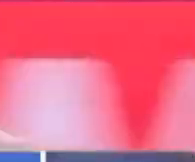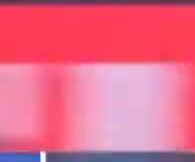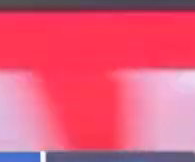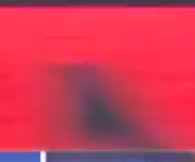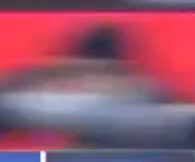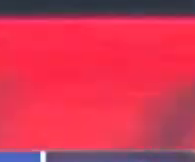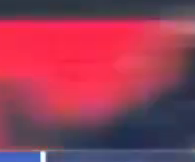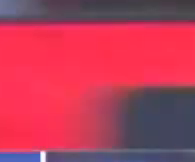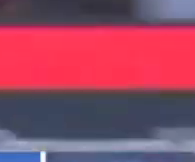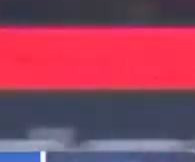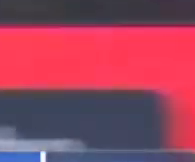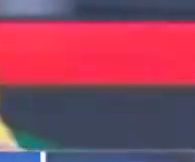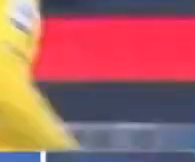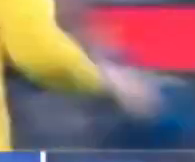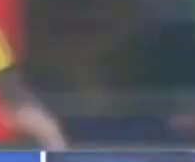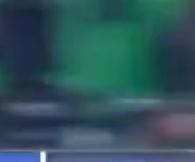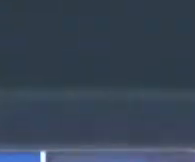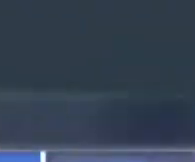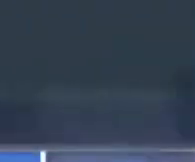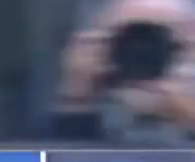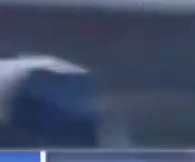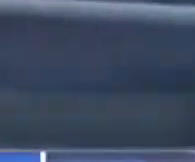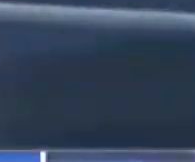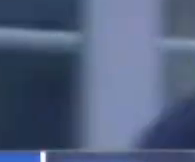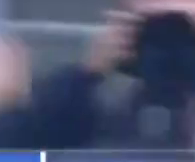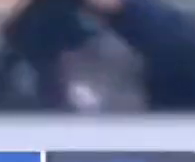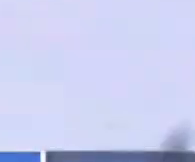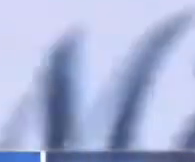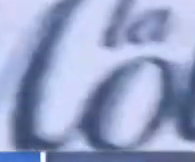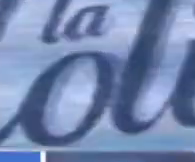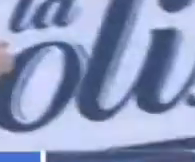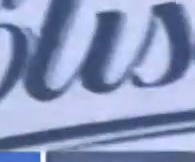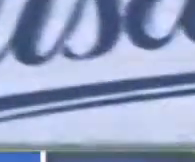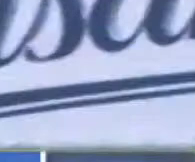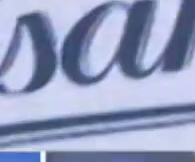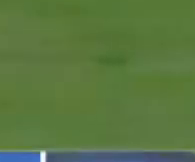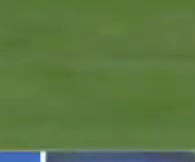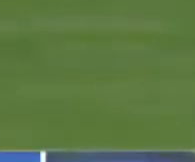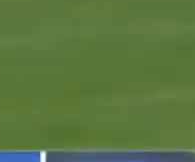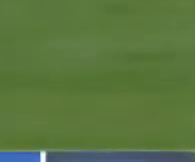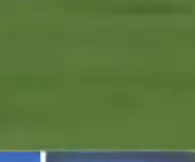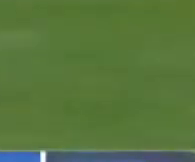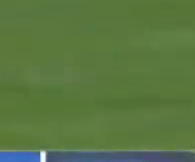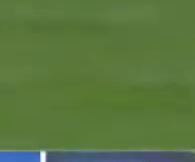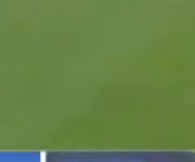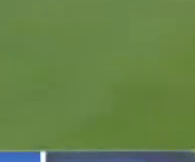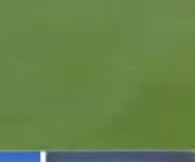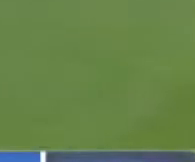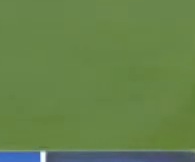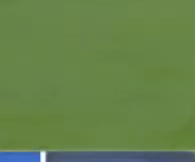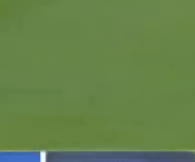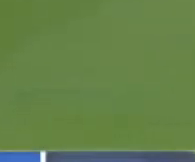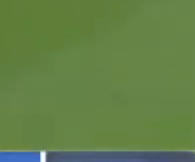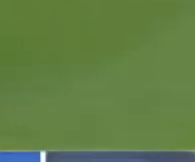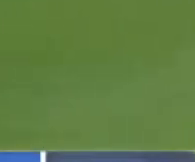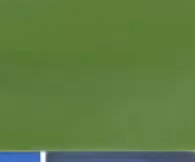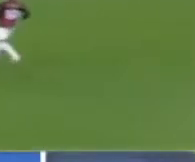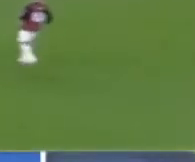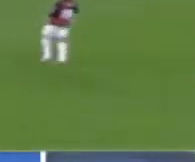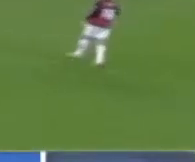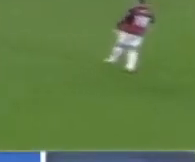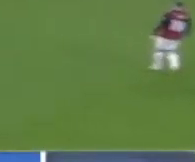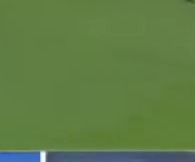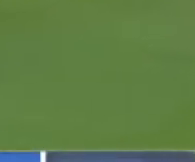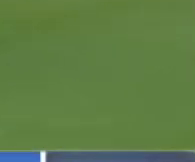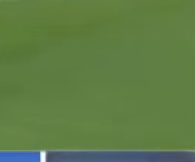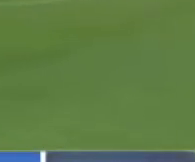how about this? Well, the shot came in from Zakanyi. Rejuvenating in this game.